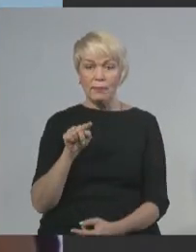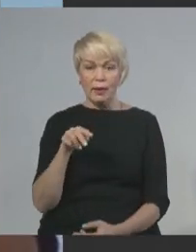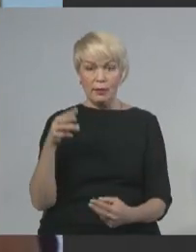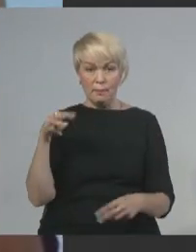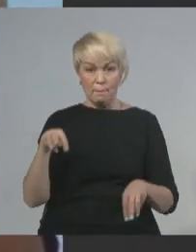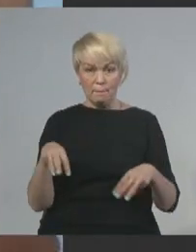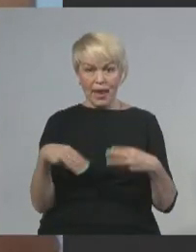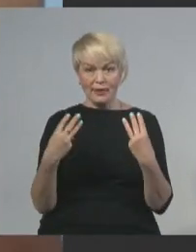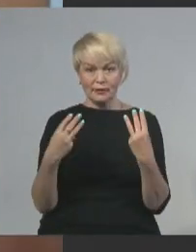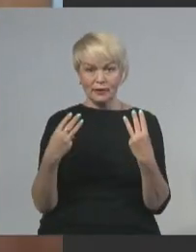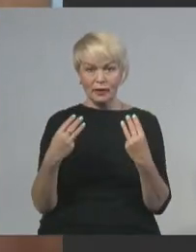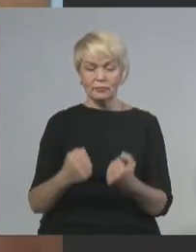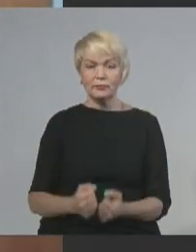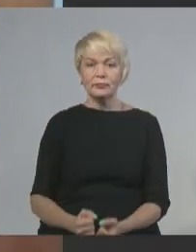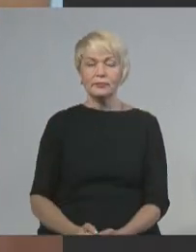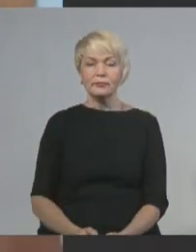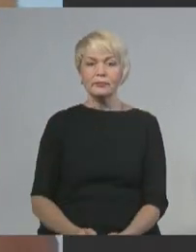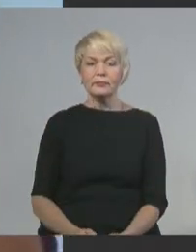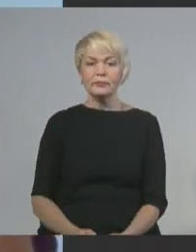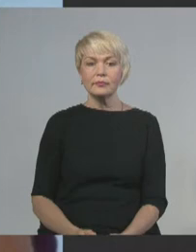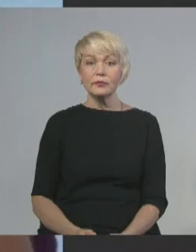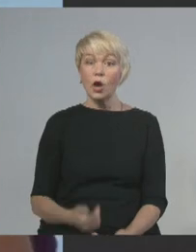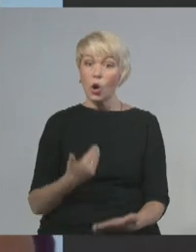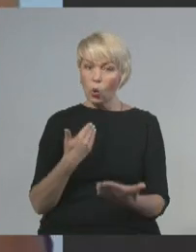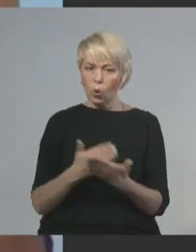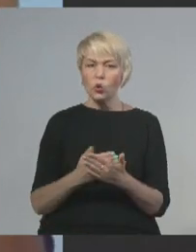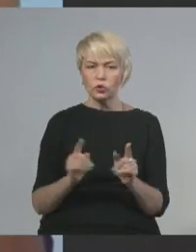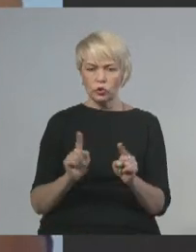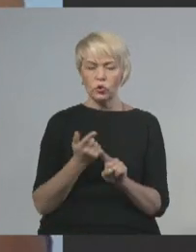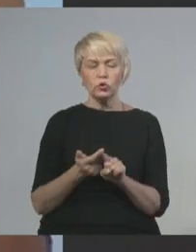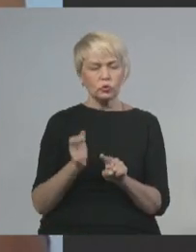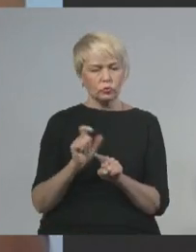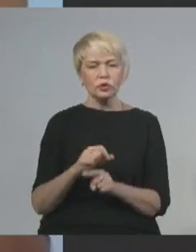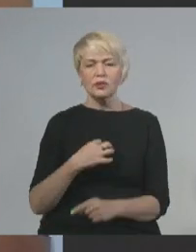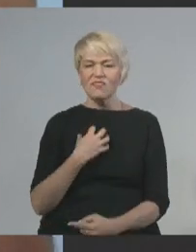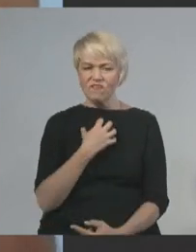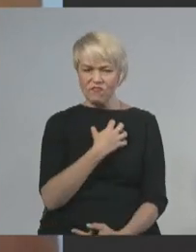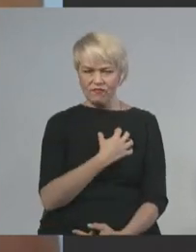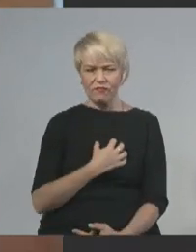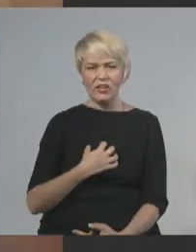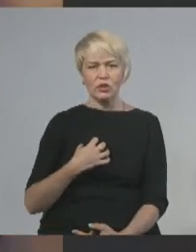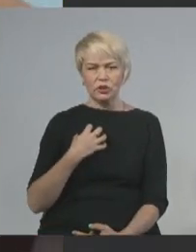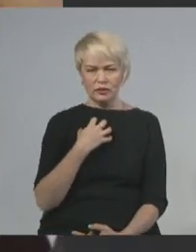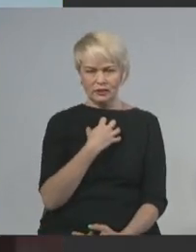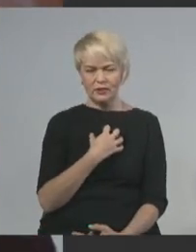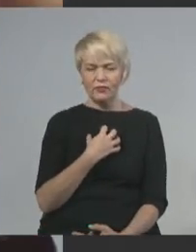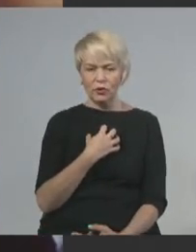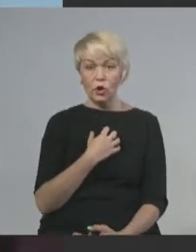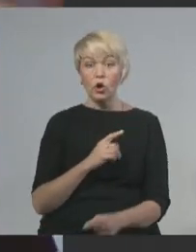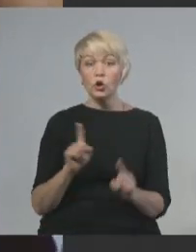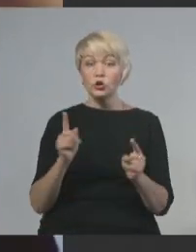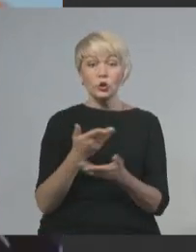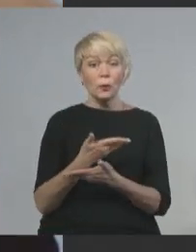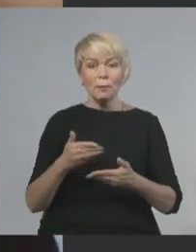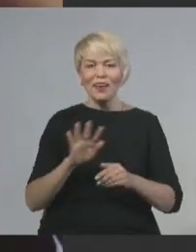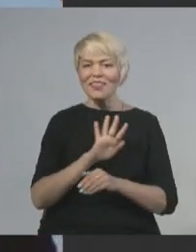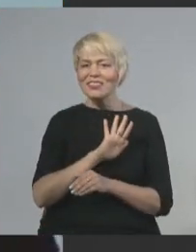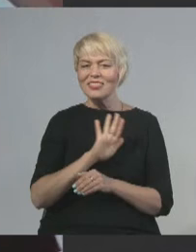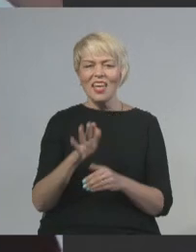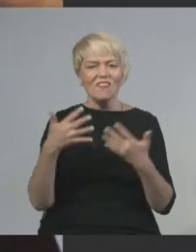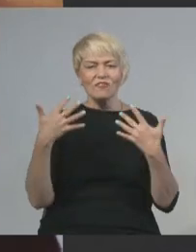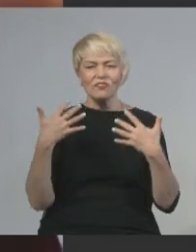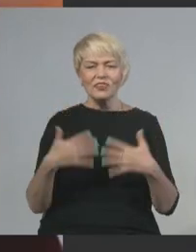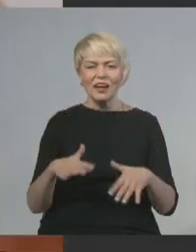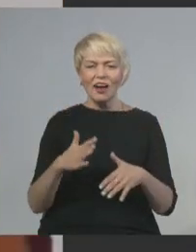distance and that is very very very dense i would say because if we lose our editorial impedance which we